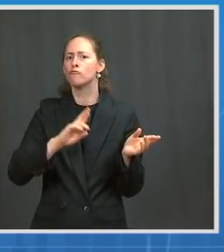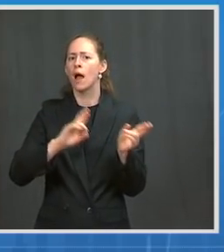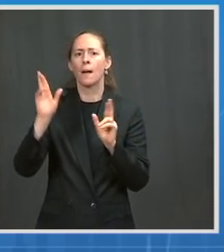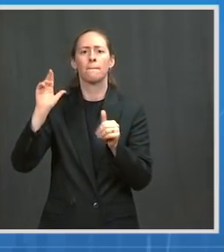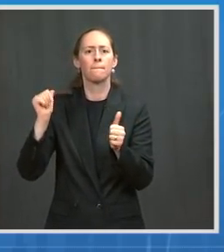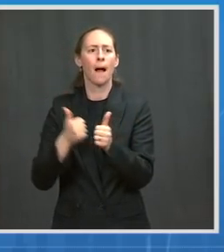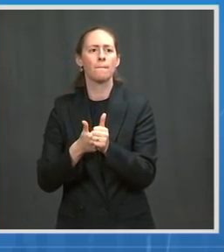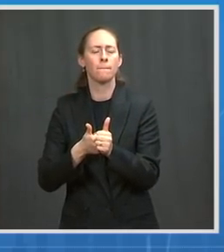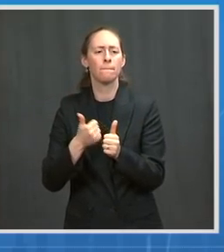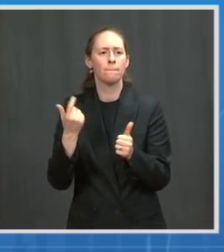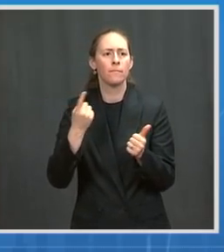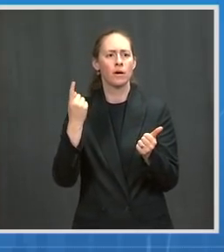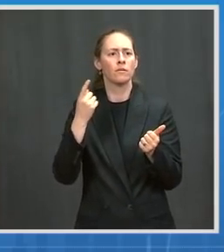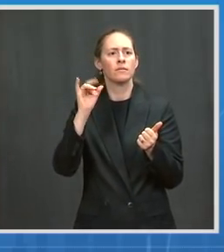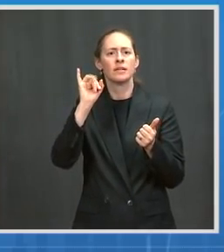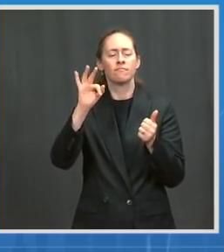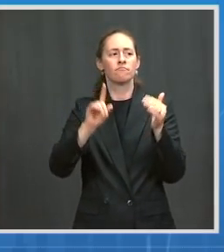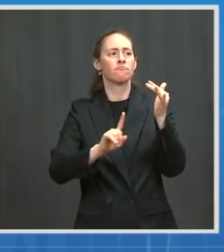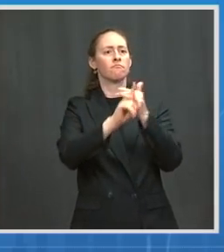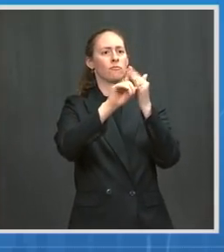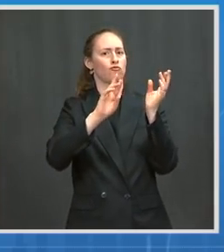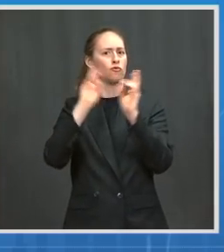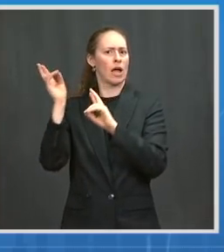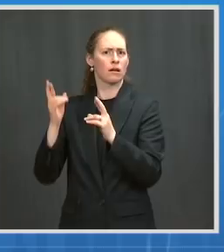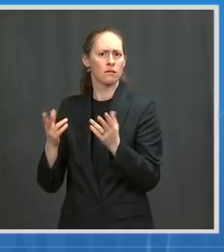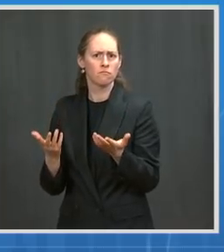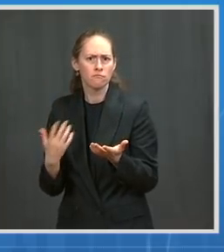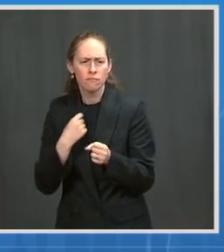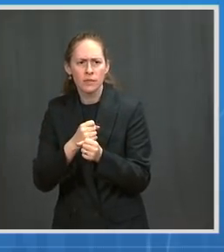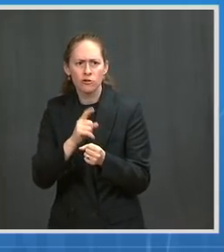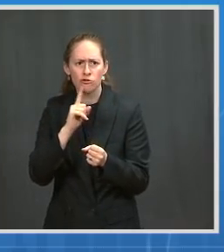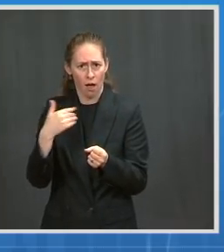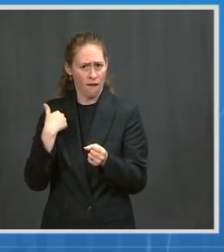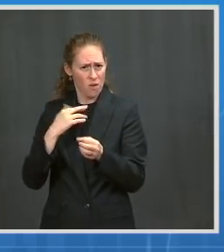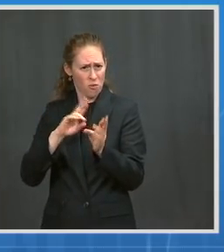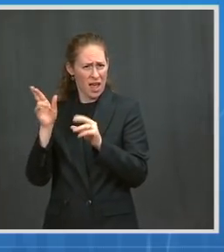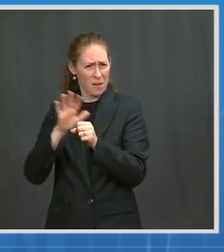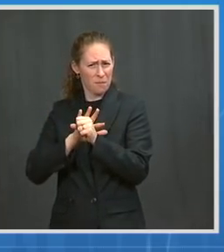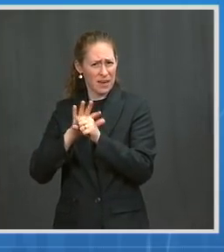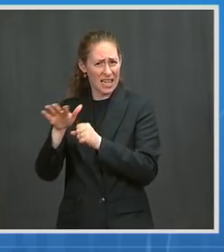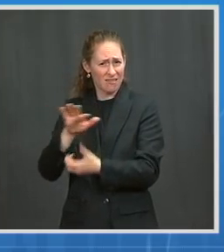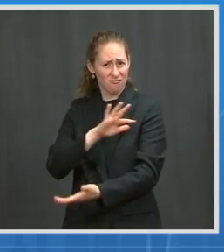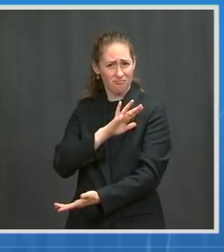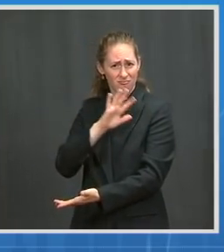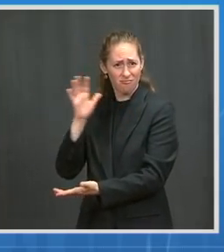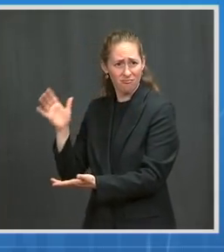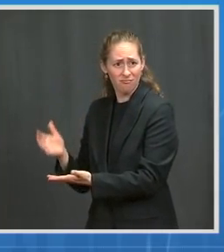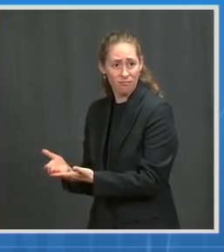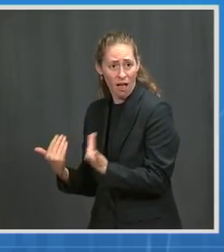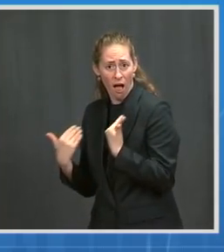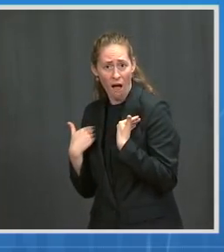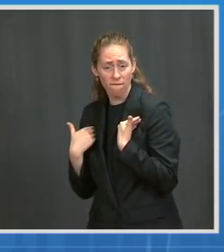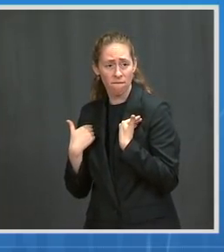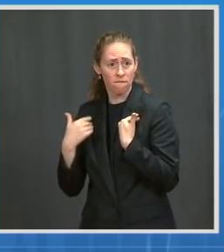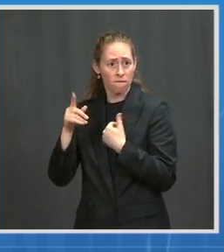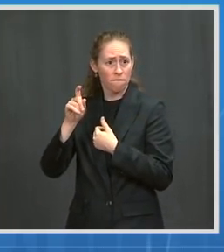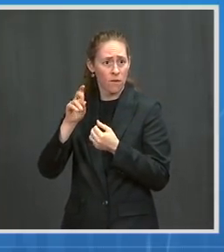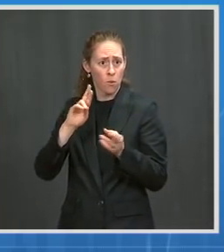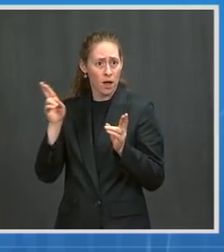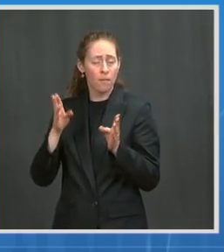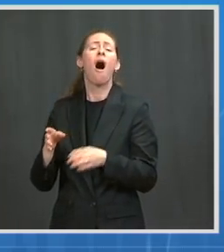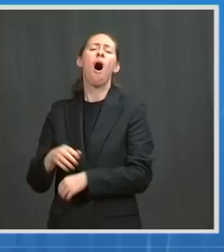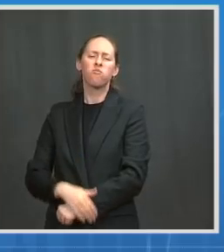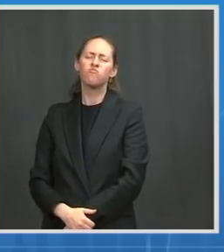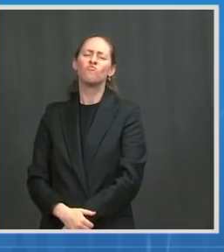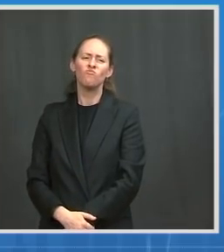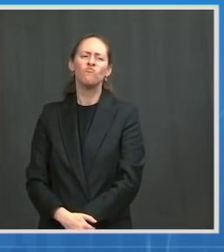or any scenario. So we will have ample supply if indeed boosters are needed down the road.